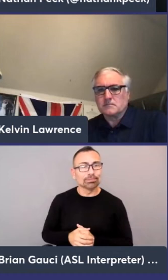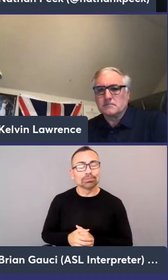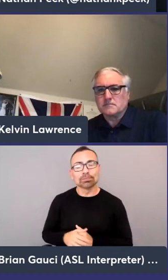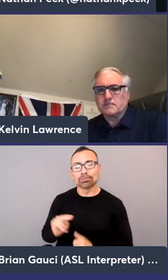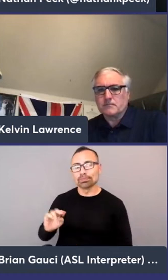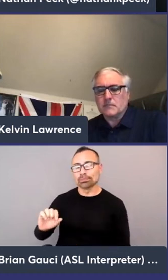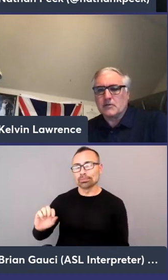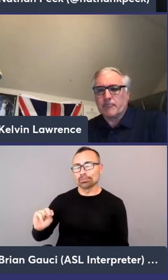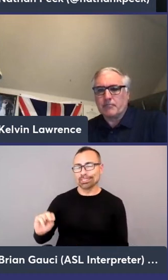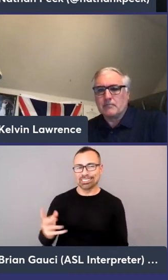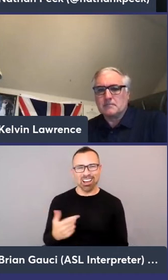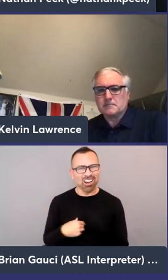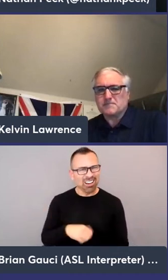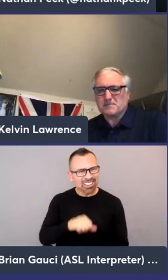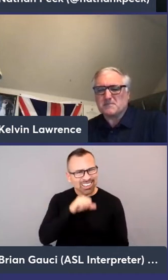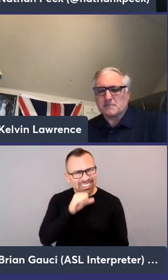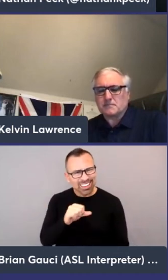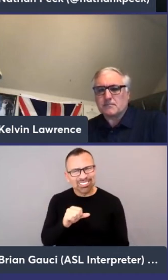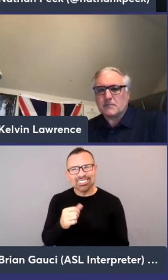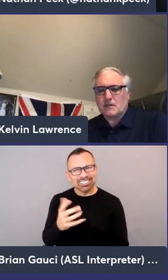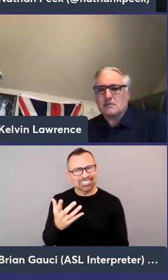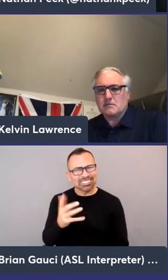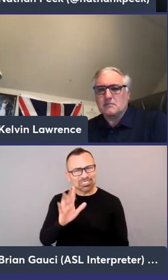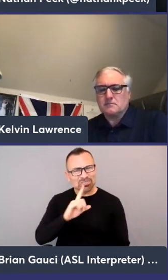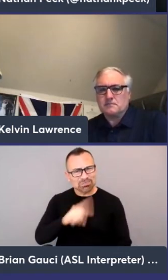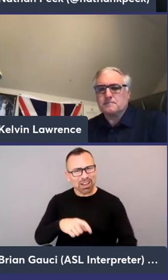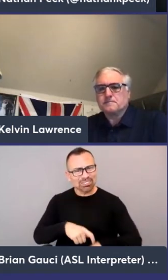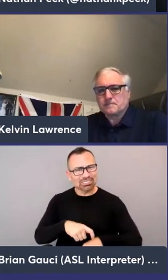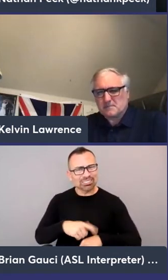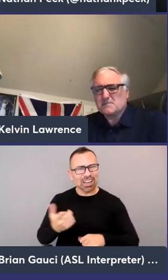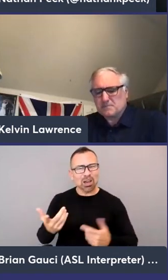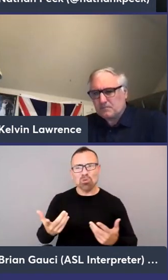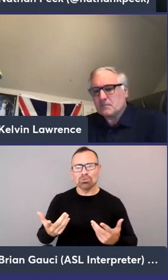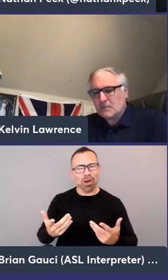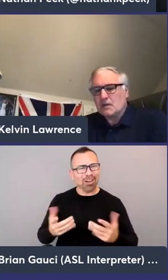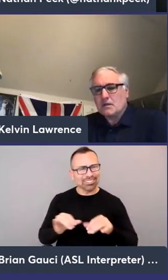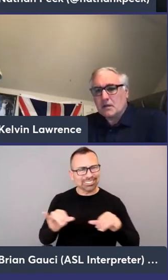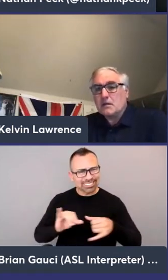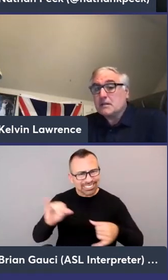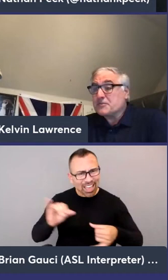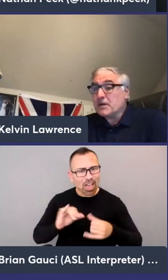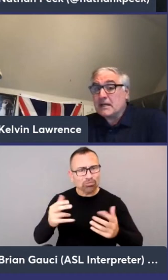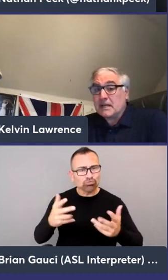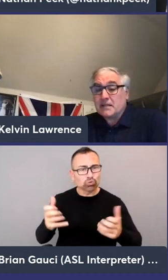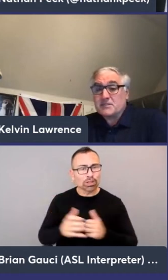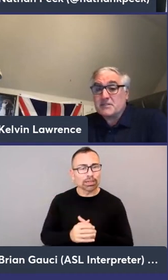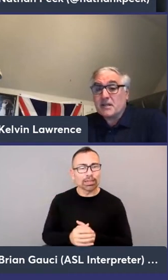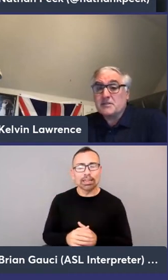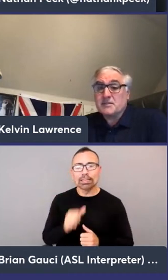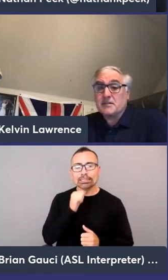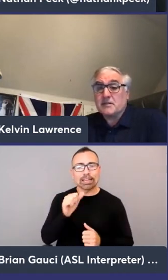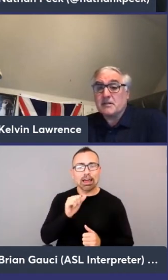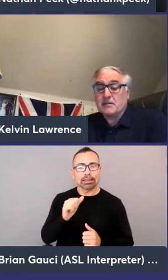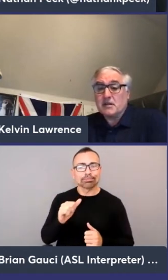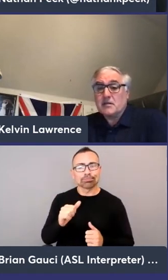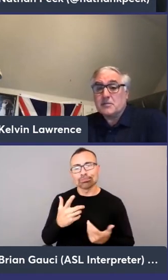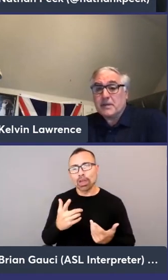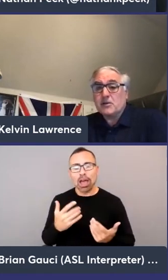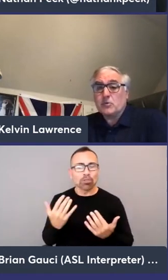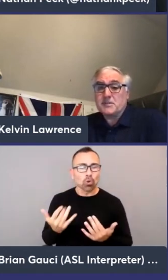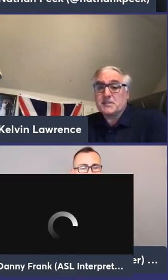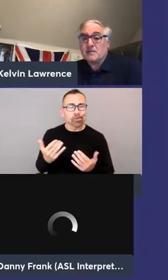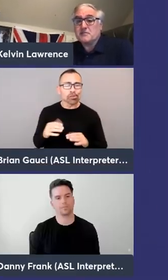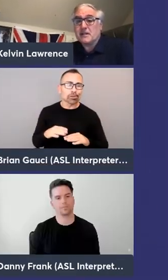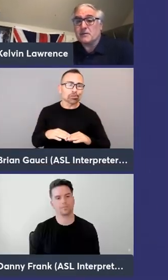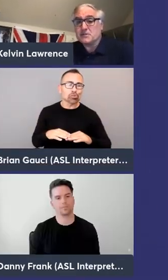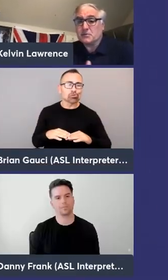send a query and then I have to wait like a couple minutes while it gradually scales up. That's right. And it's intelligent in that it, depending